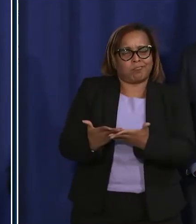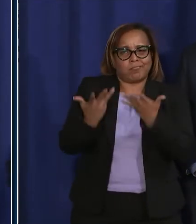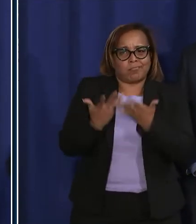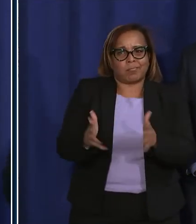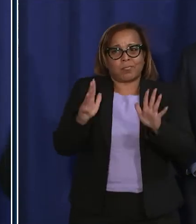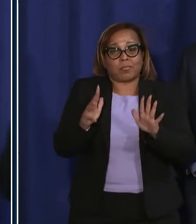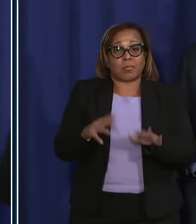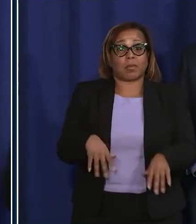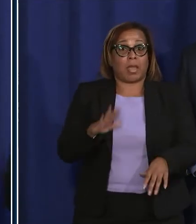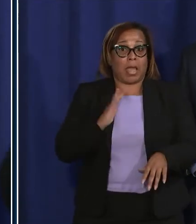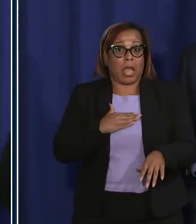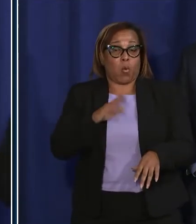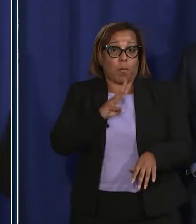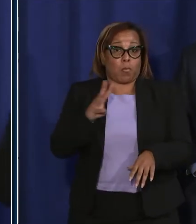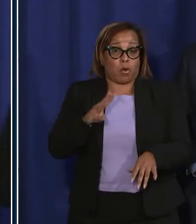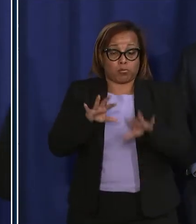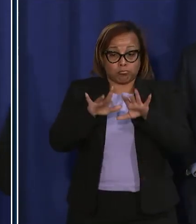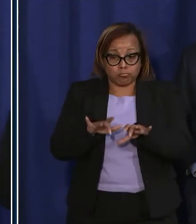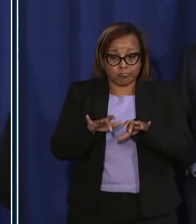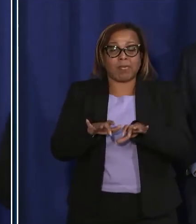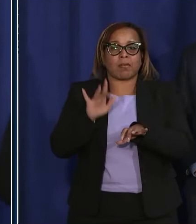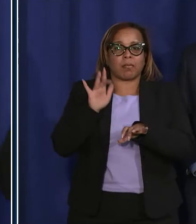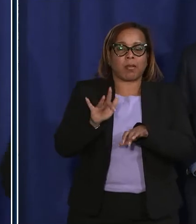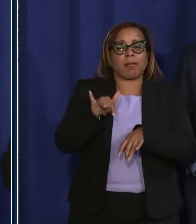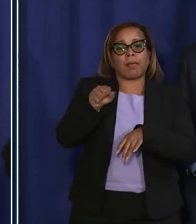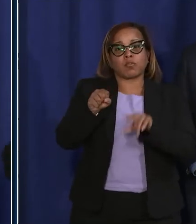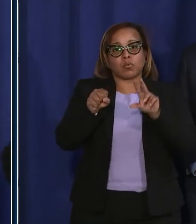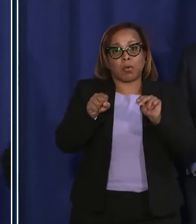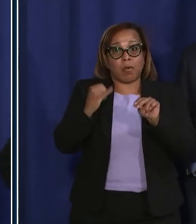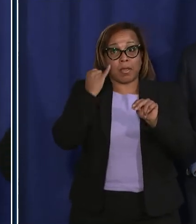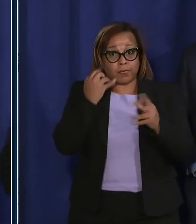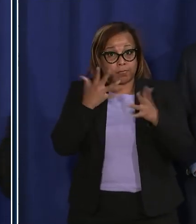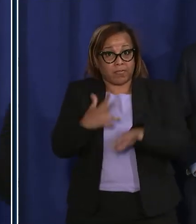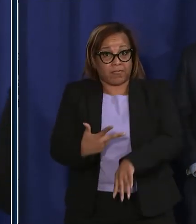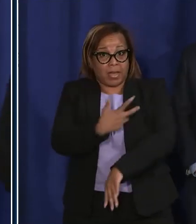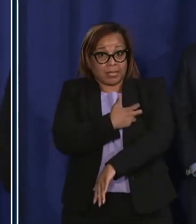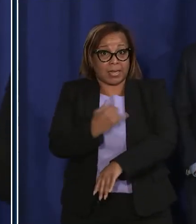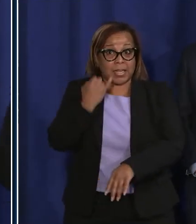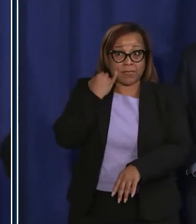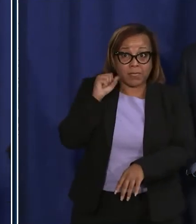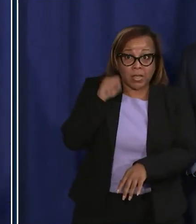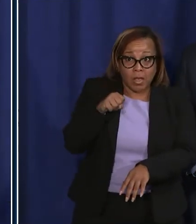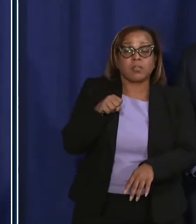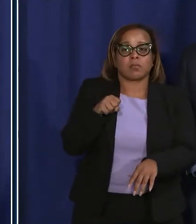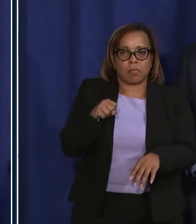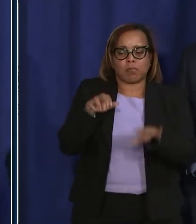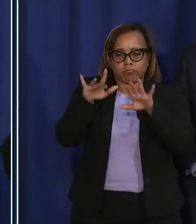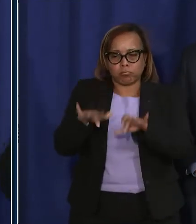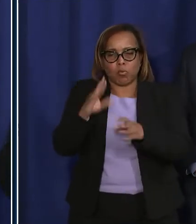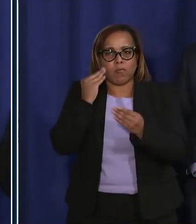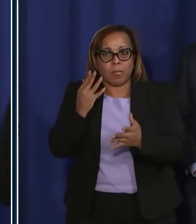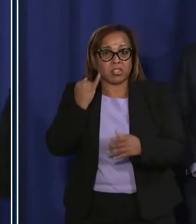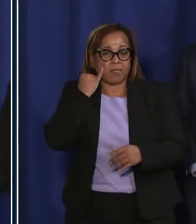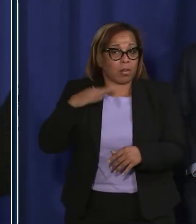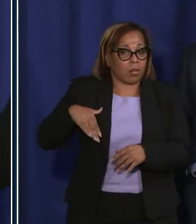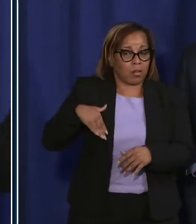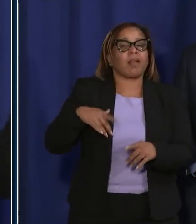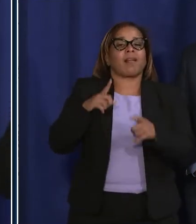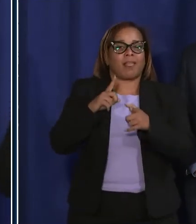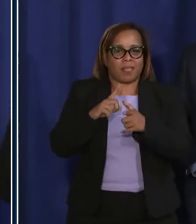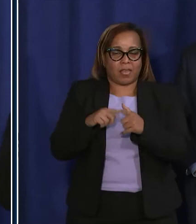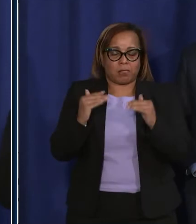go to a portal, you click yes or no as to whether or not you're vaccinated. If you are, you put in your information. If you're not, you go to a